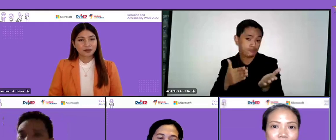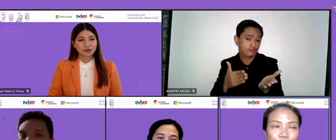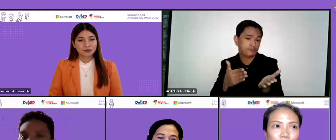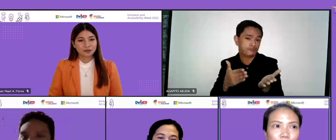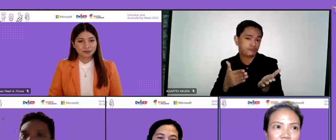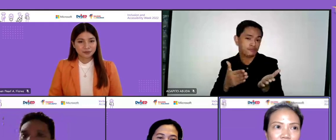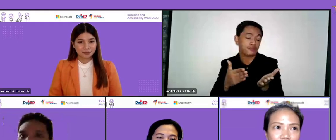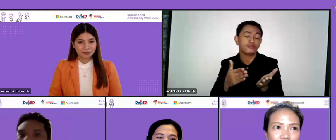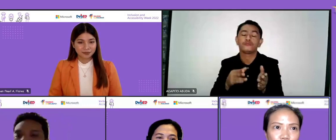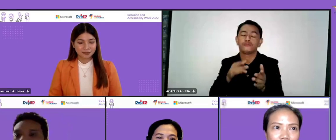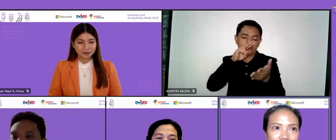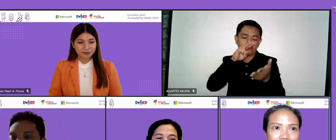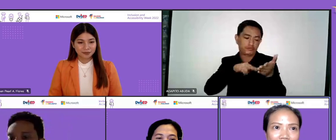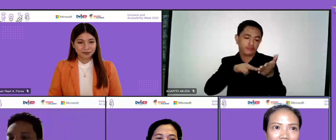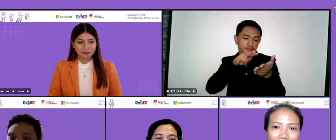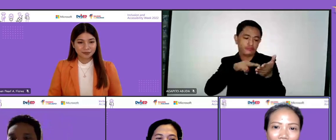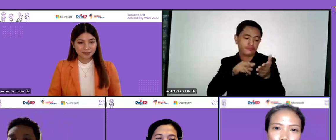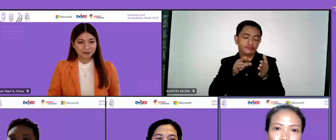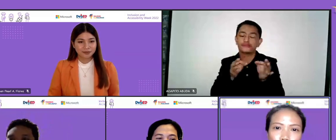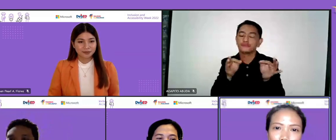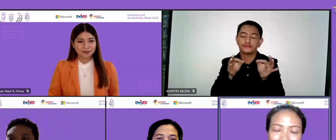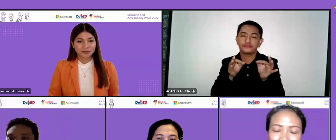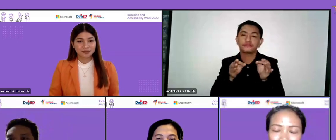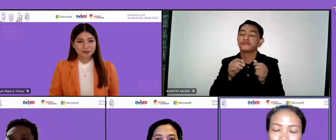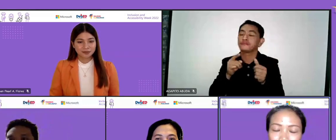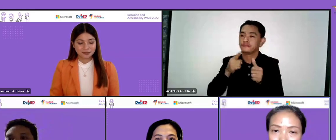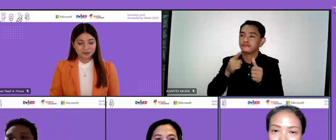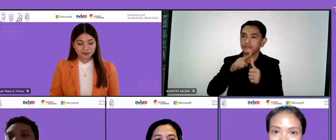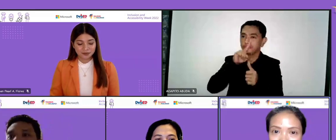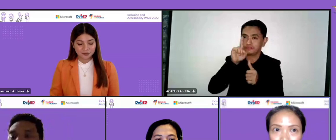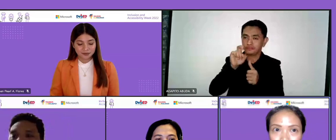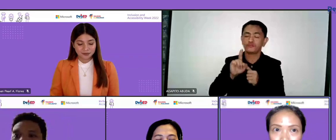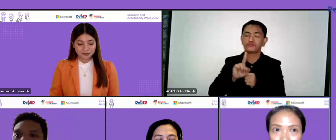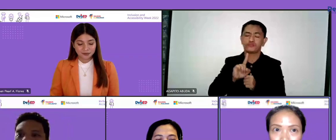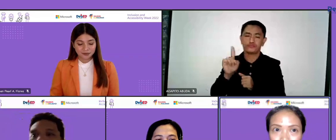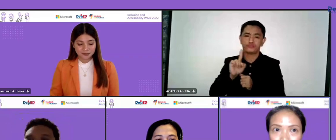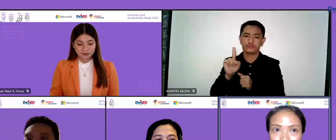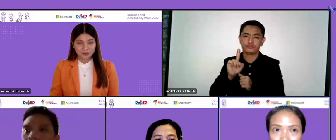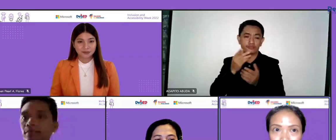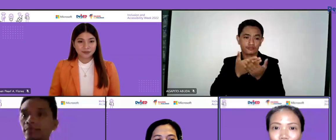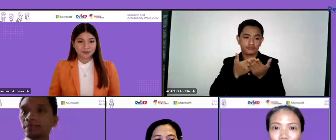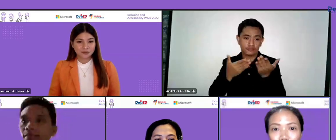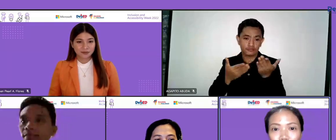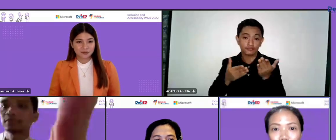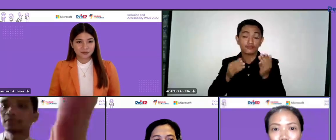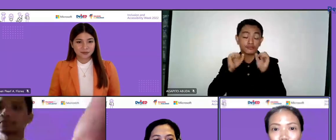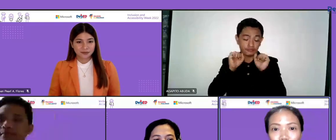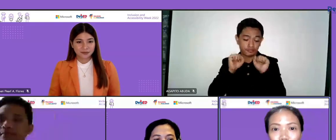tools and ways on how we can help students with difficulties in reading and writing.